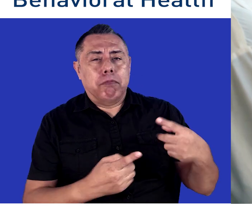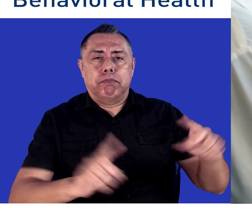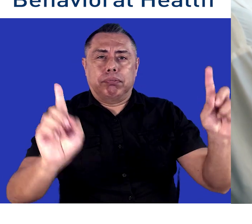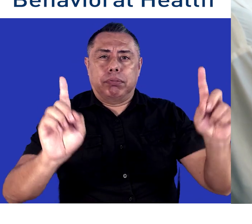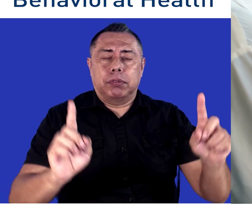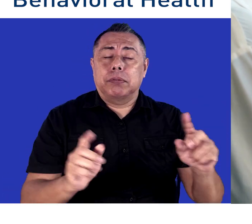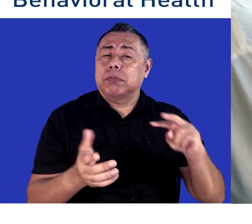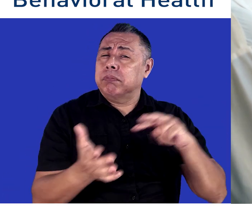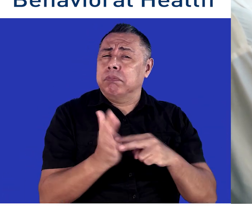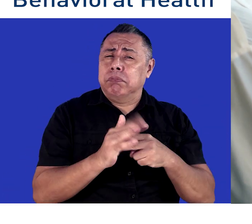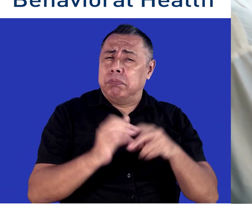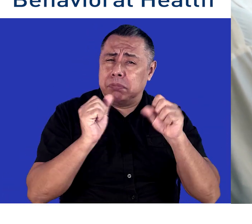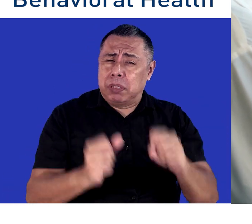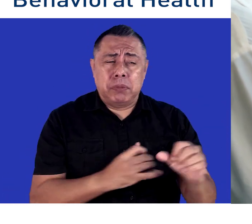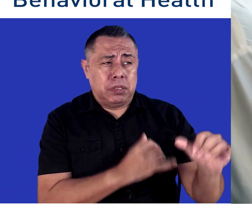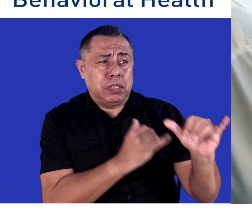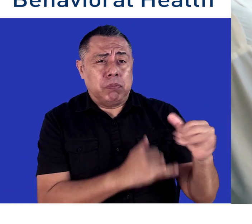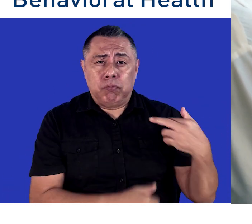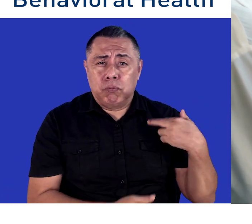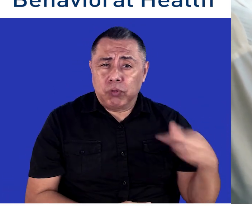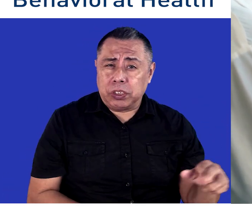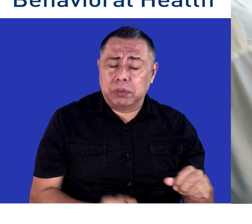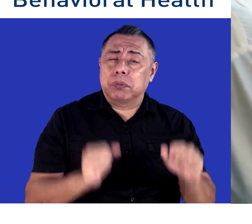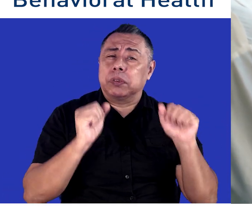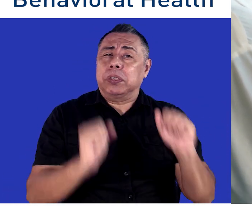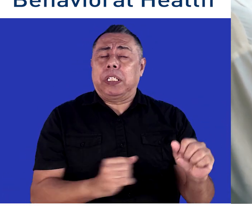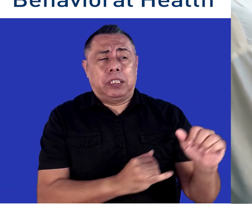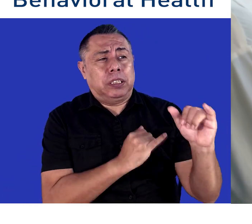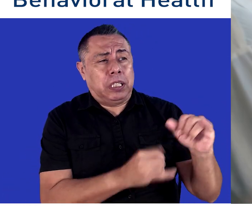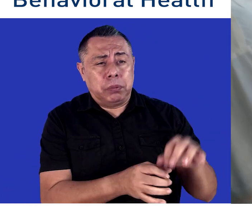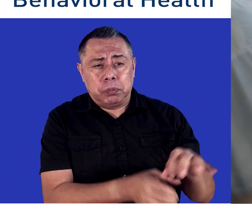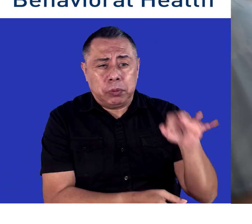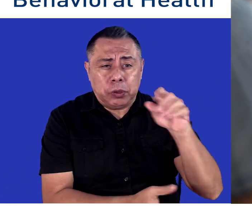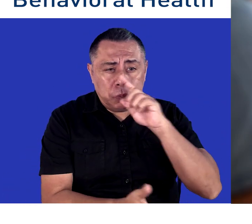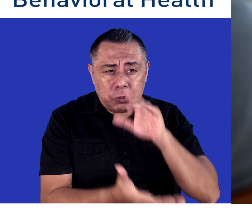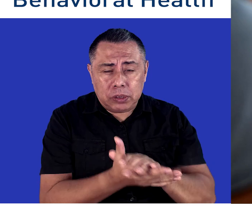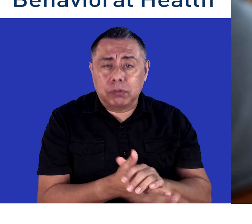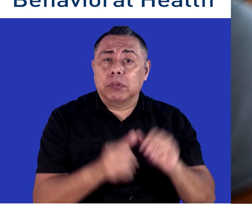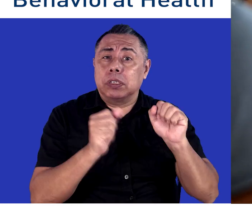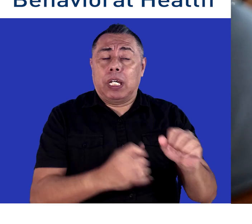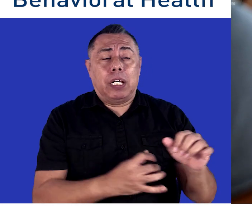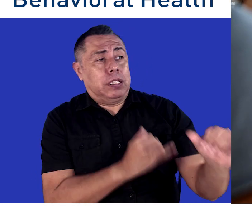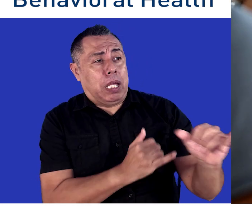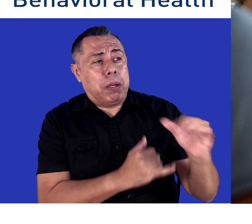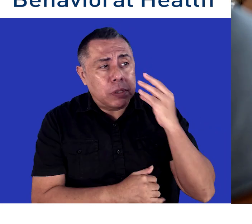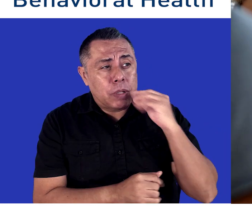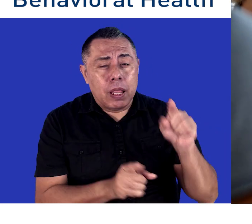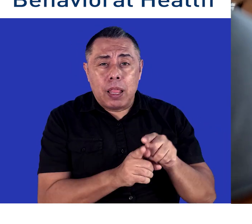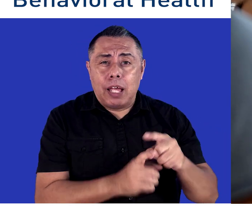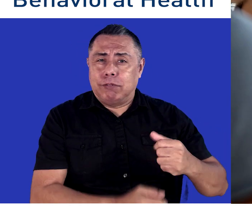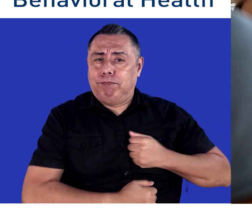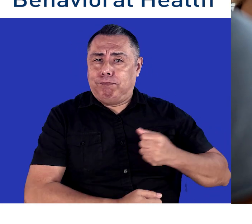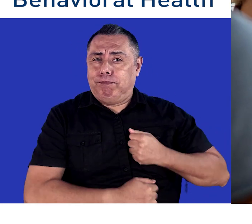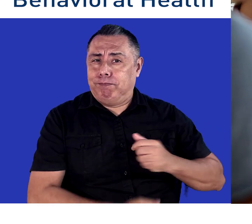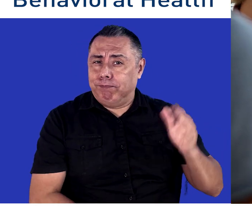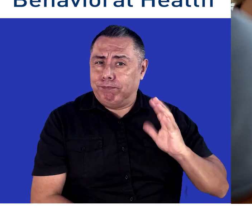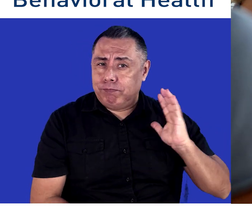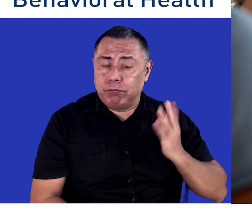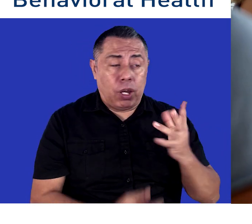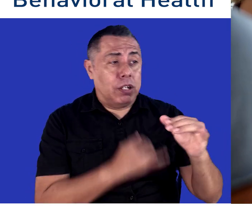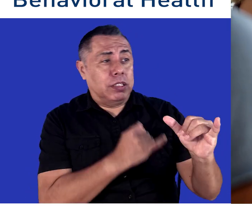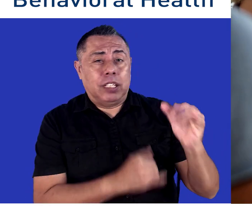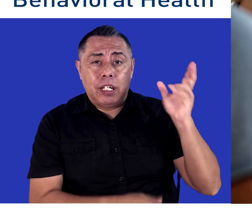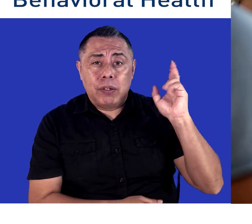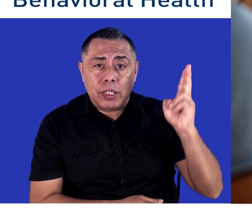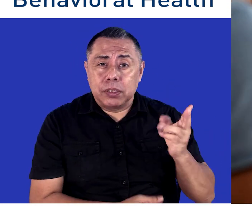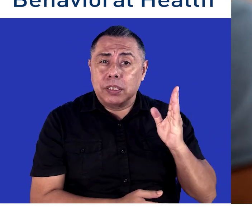can be based on a shared perspective, like with religion or spirituality, or a shared experience like being a military veteran, or shared